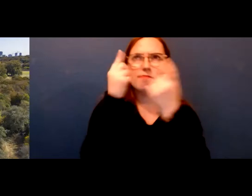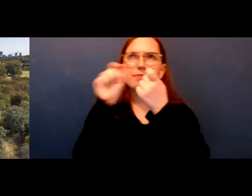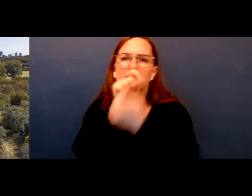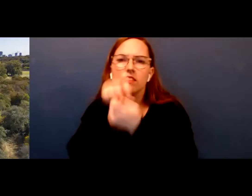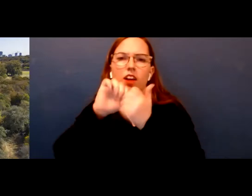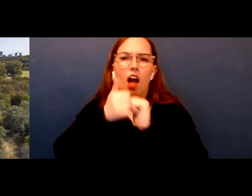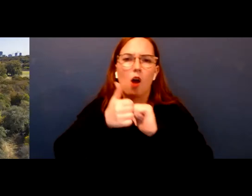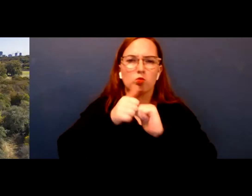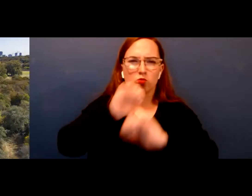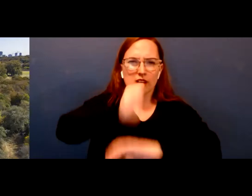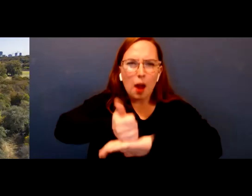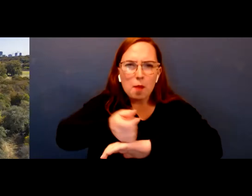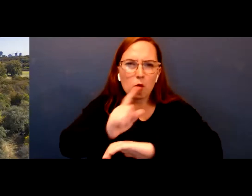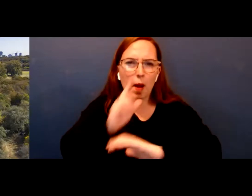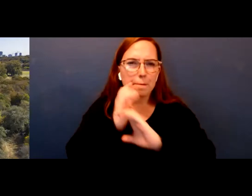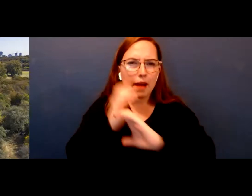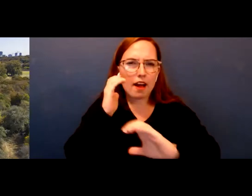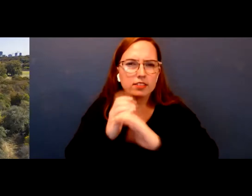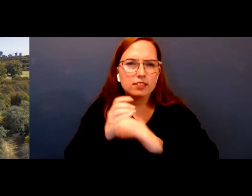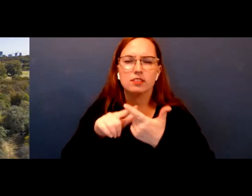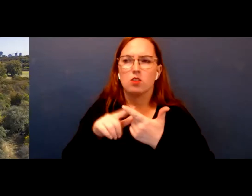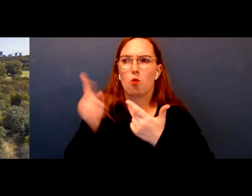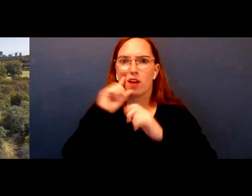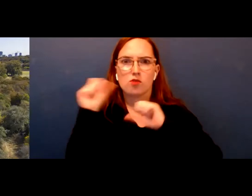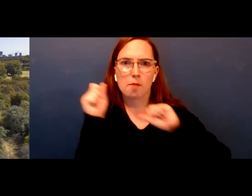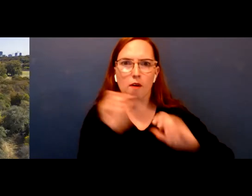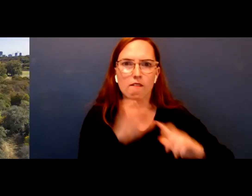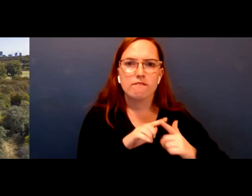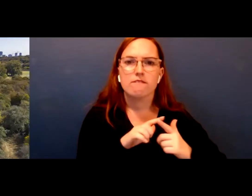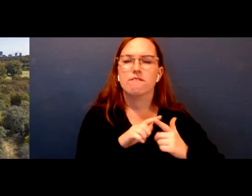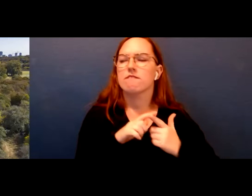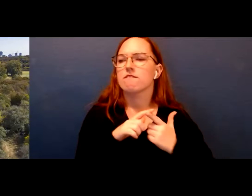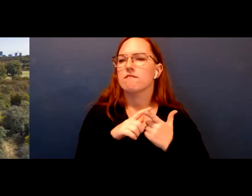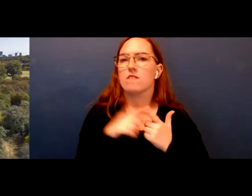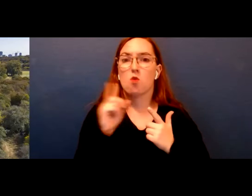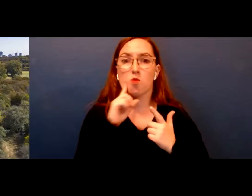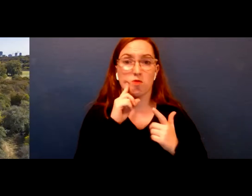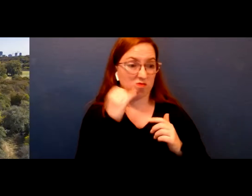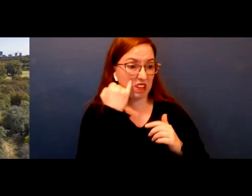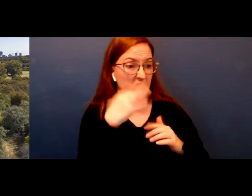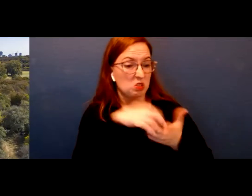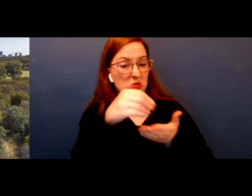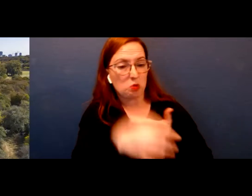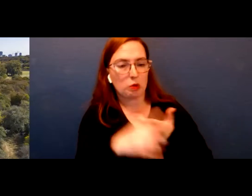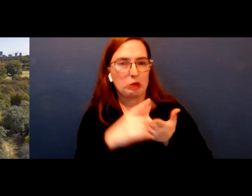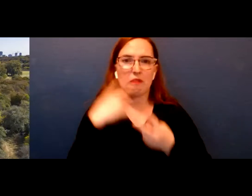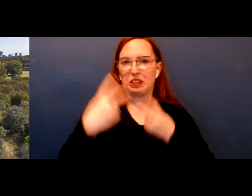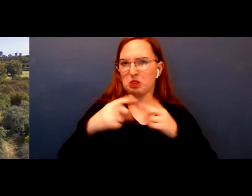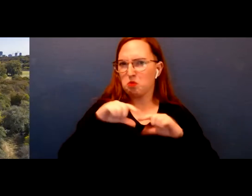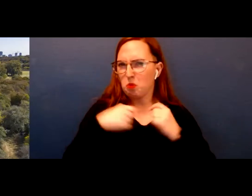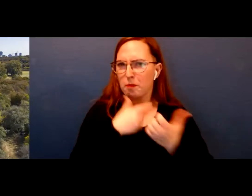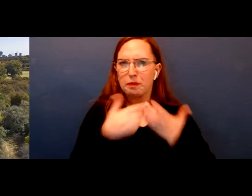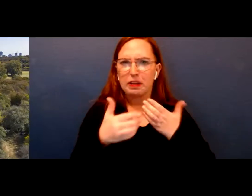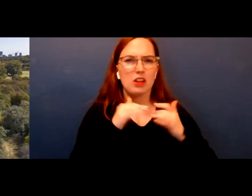of where those buses would go, how they would drop off, where they would remain while students or the visiting groups is at